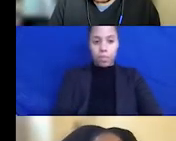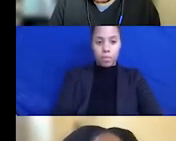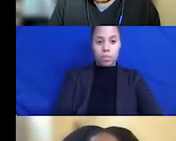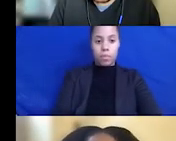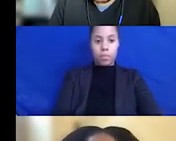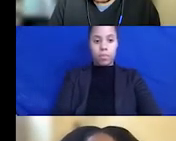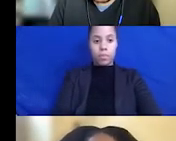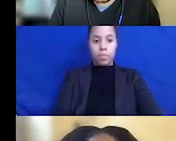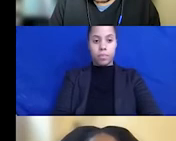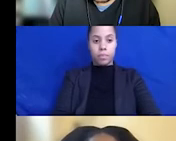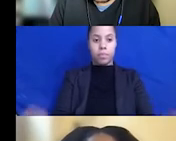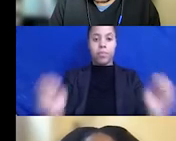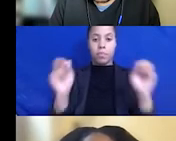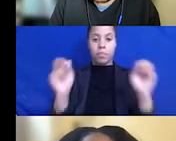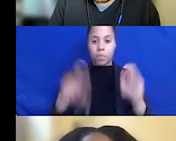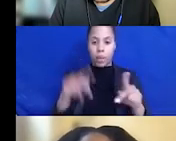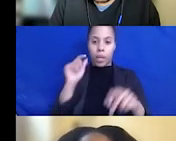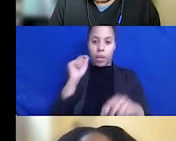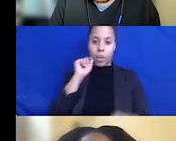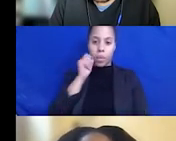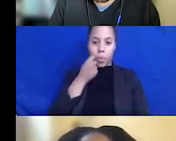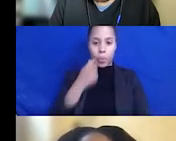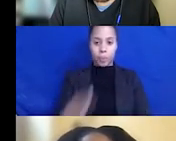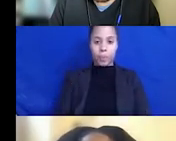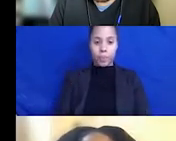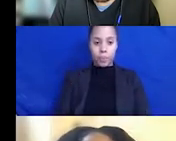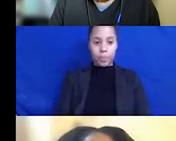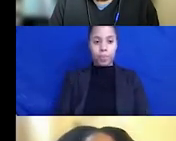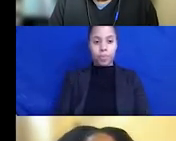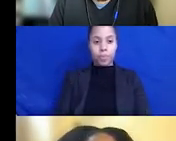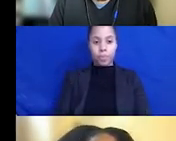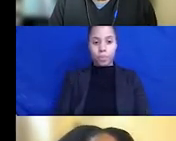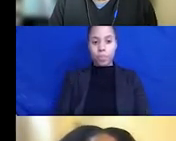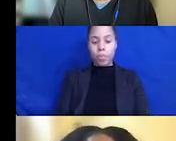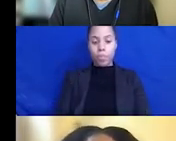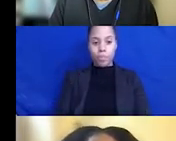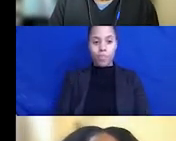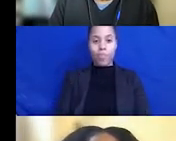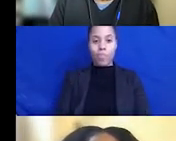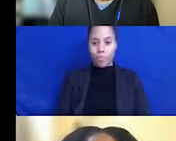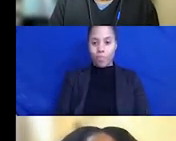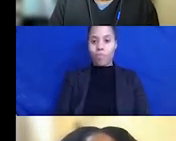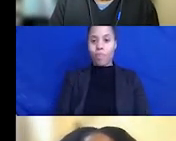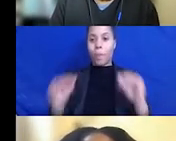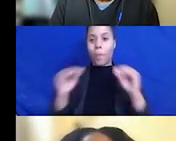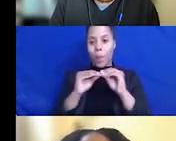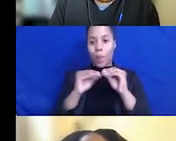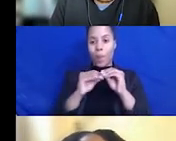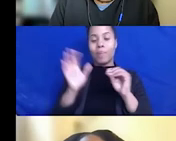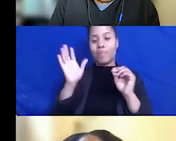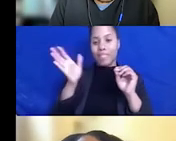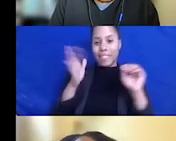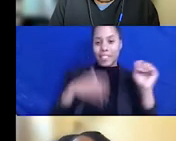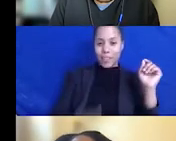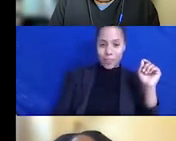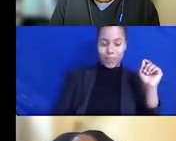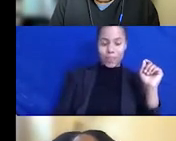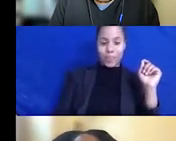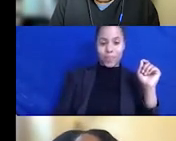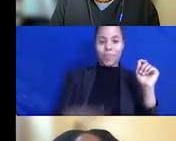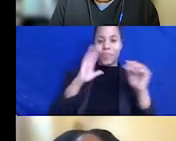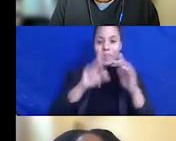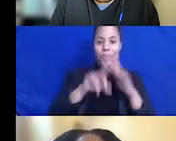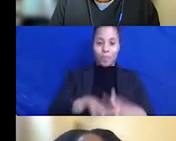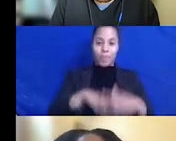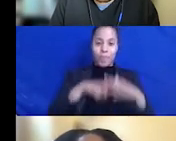Okay, cool. So more presentation, y'all. Going to go from the beginning.